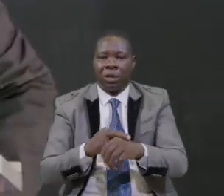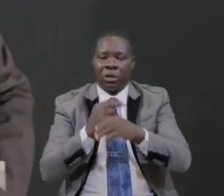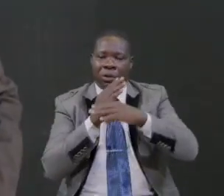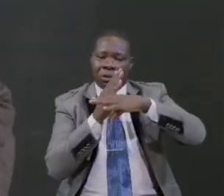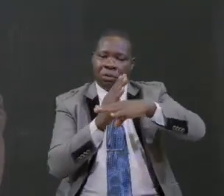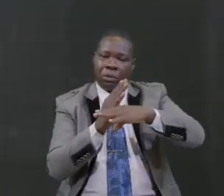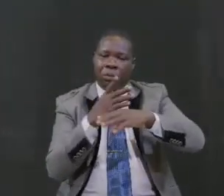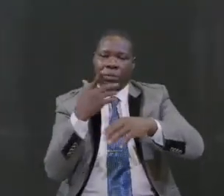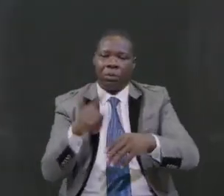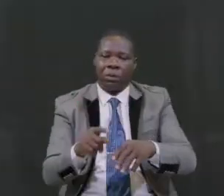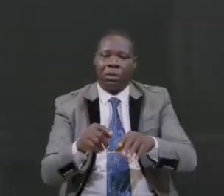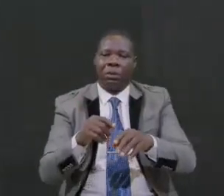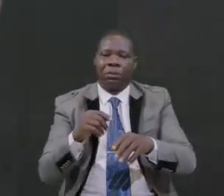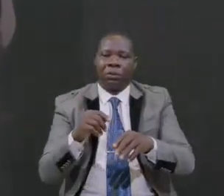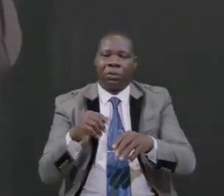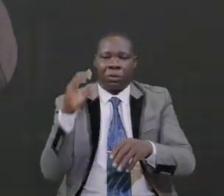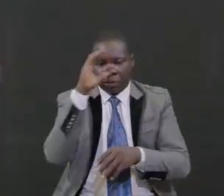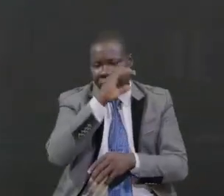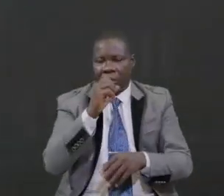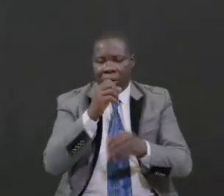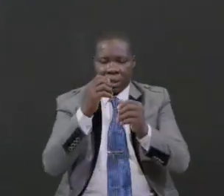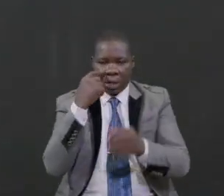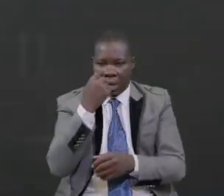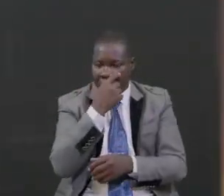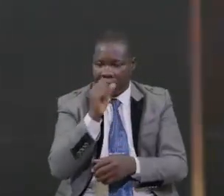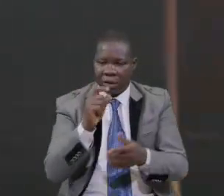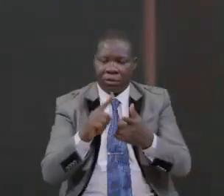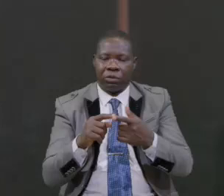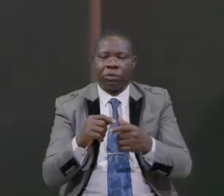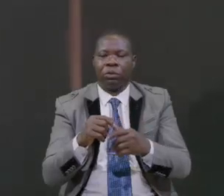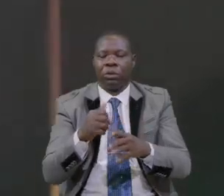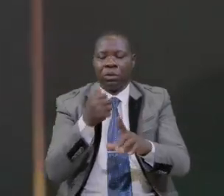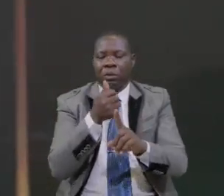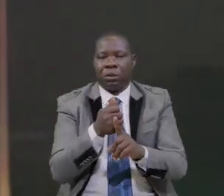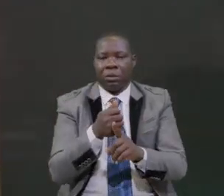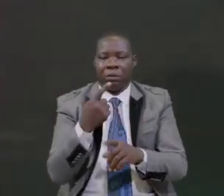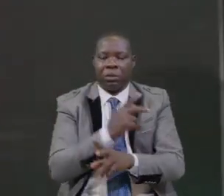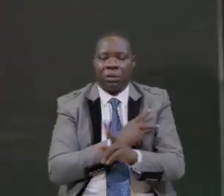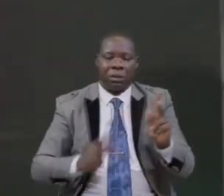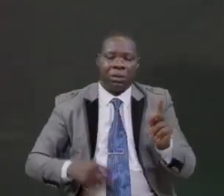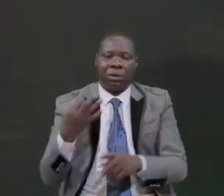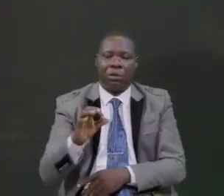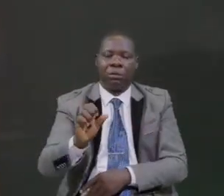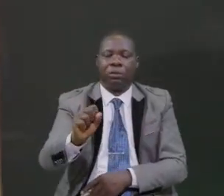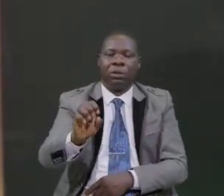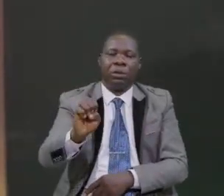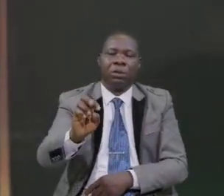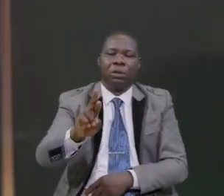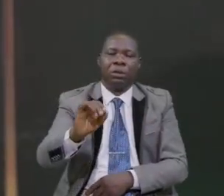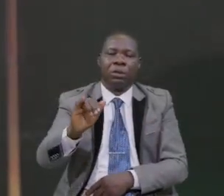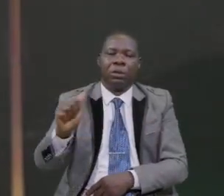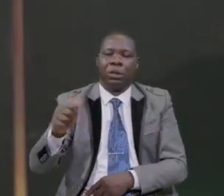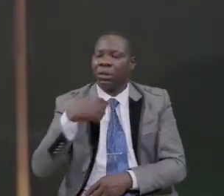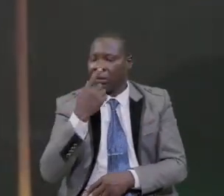to sell. Now the king of Syria said, here we are, we plan strategy of